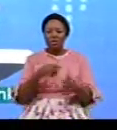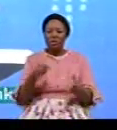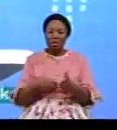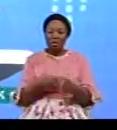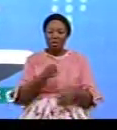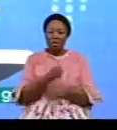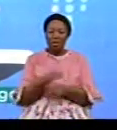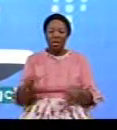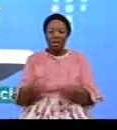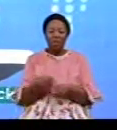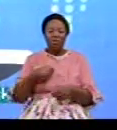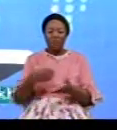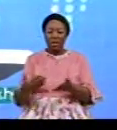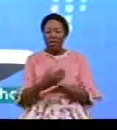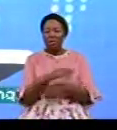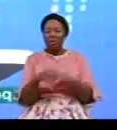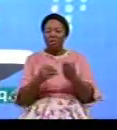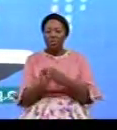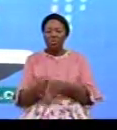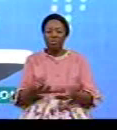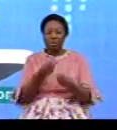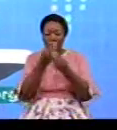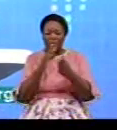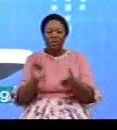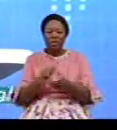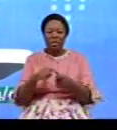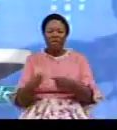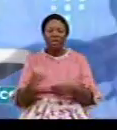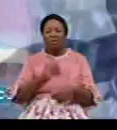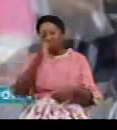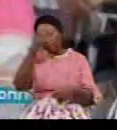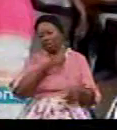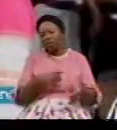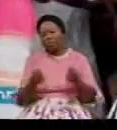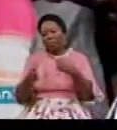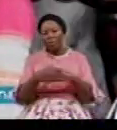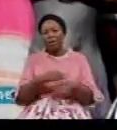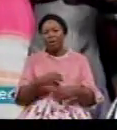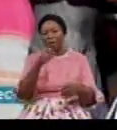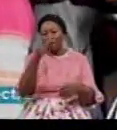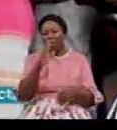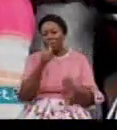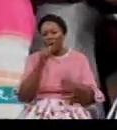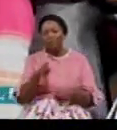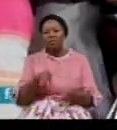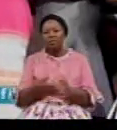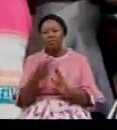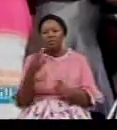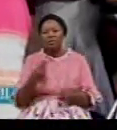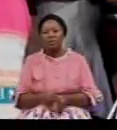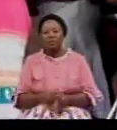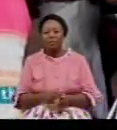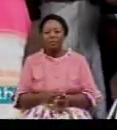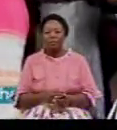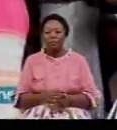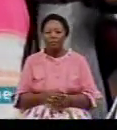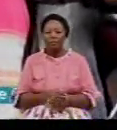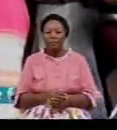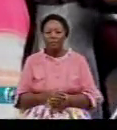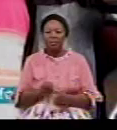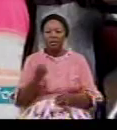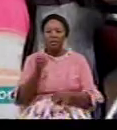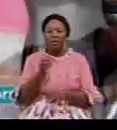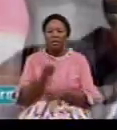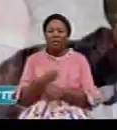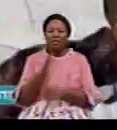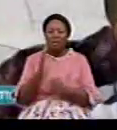and then begin to tell the Lord now. Back. God bless you. You will see what you have never seen before.